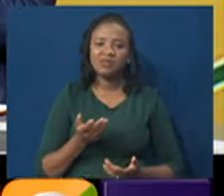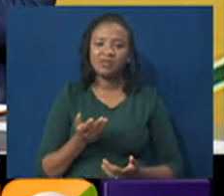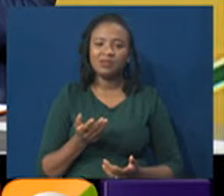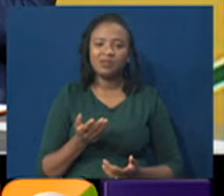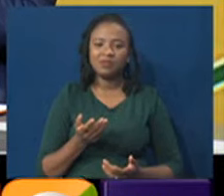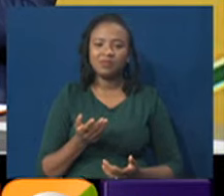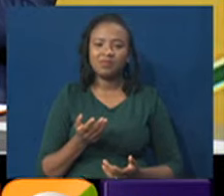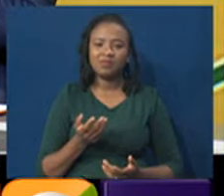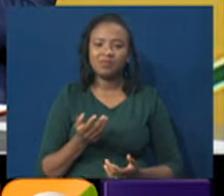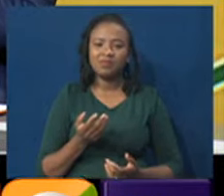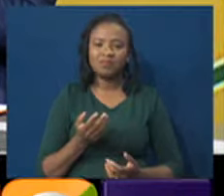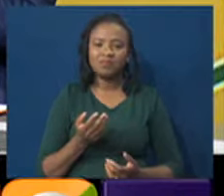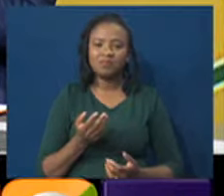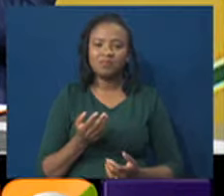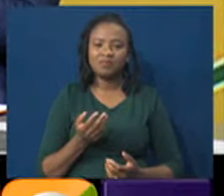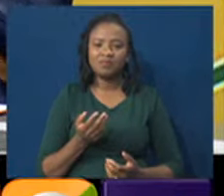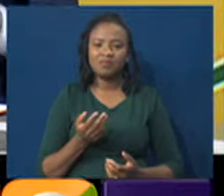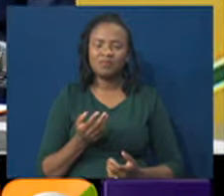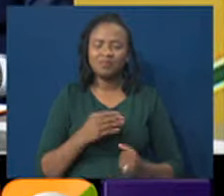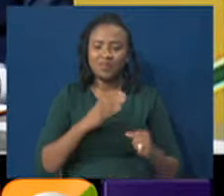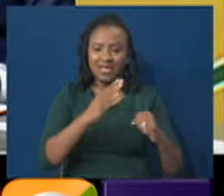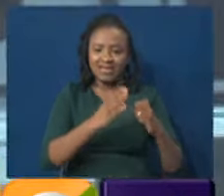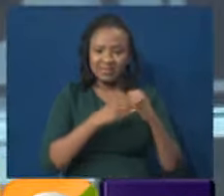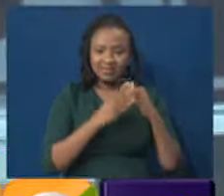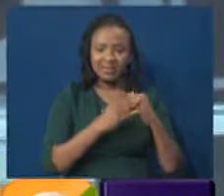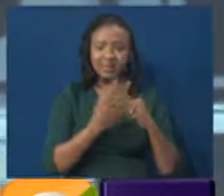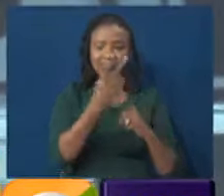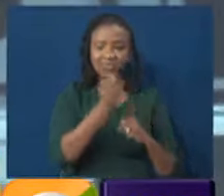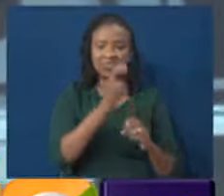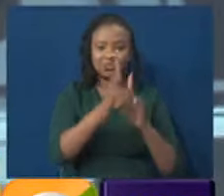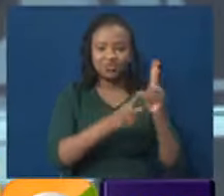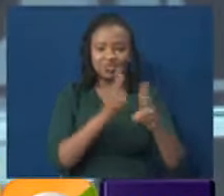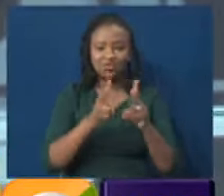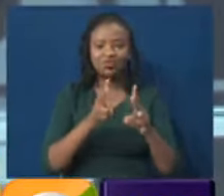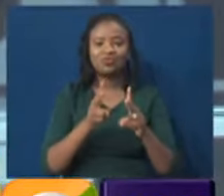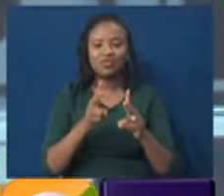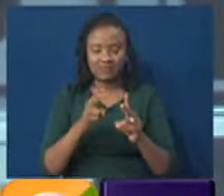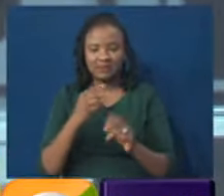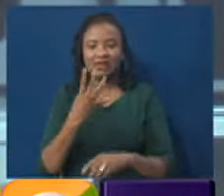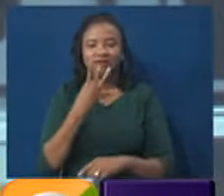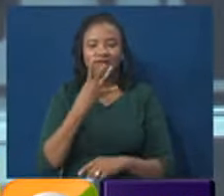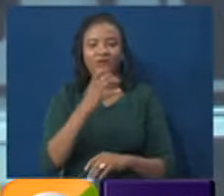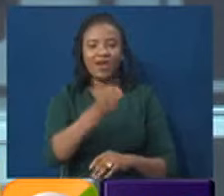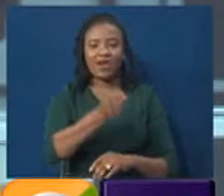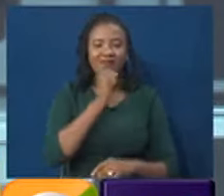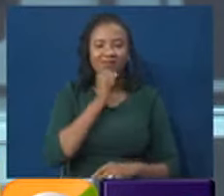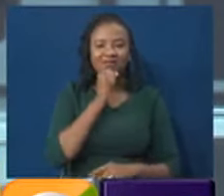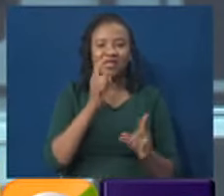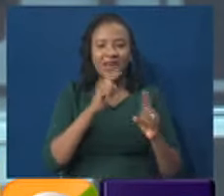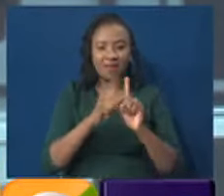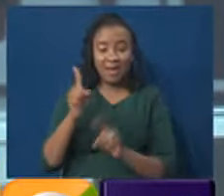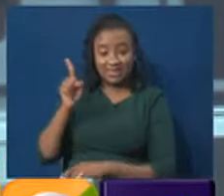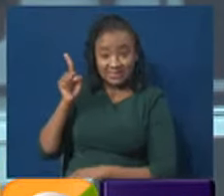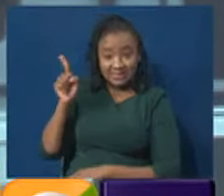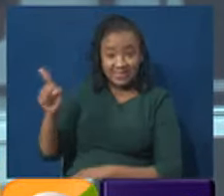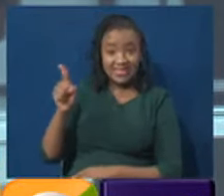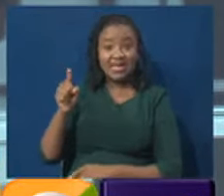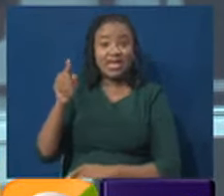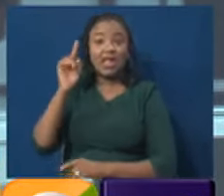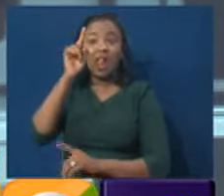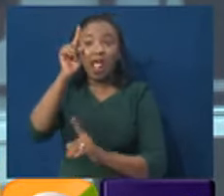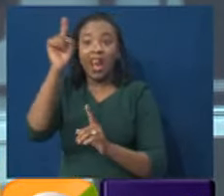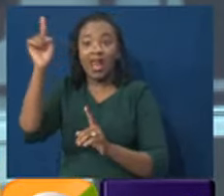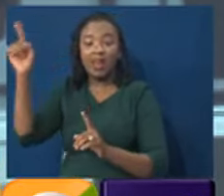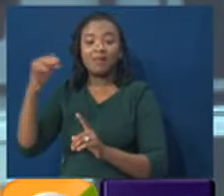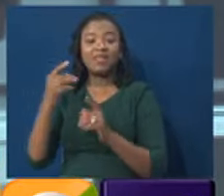450 September 2022. It was 450. Yes. Right now, the figures that he's reading, the list that he has talked about